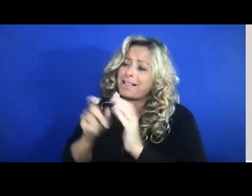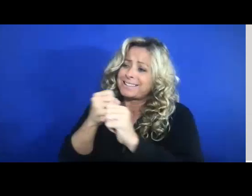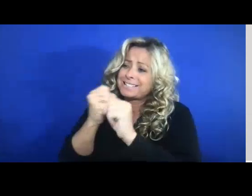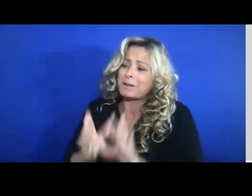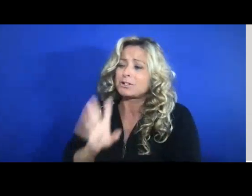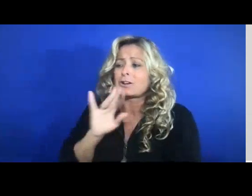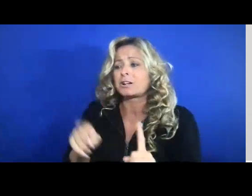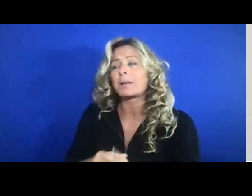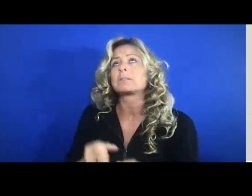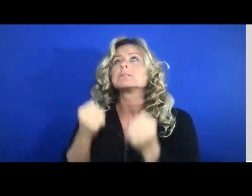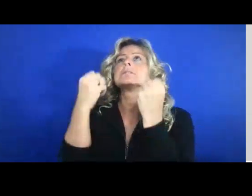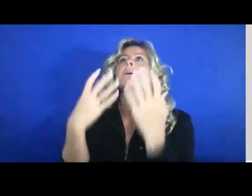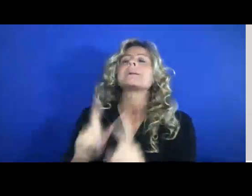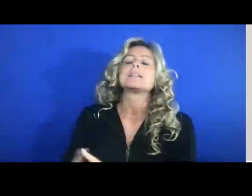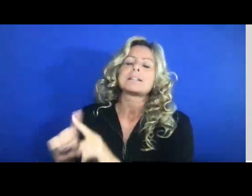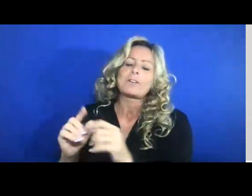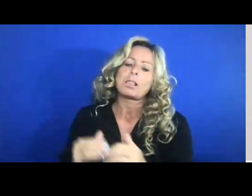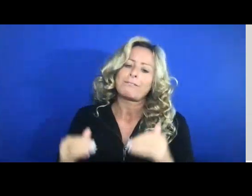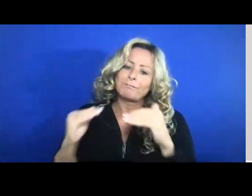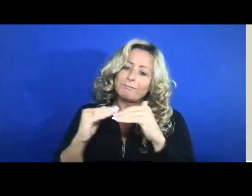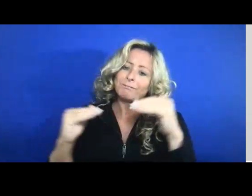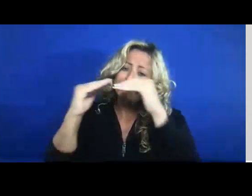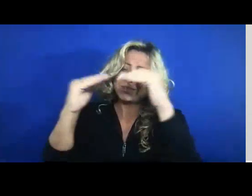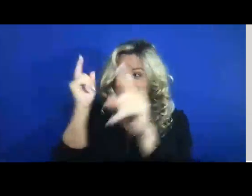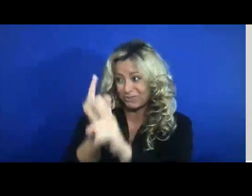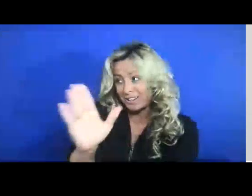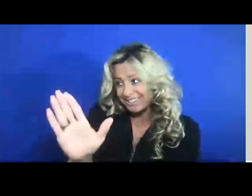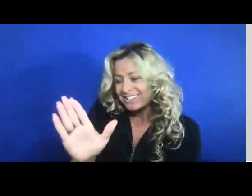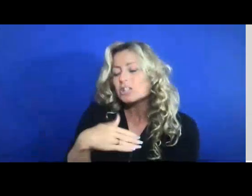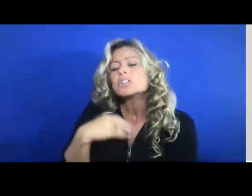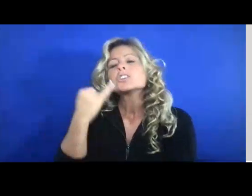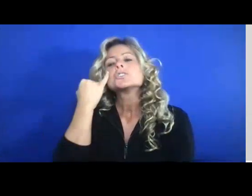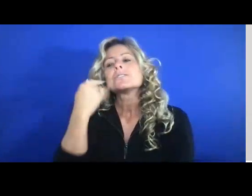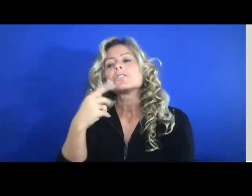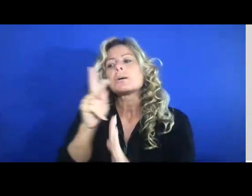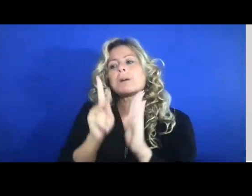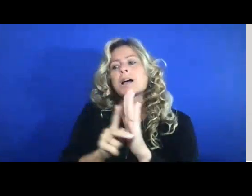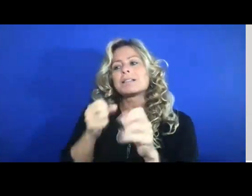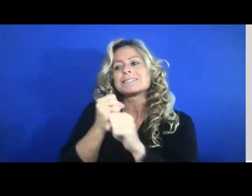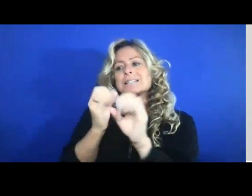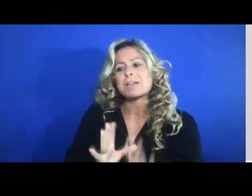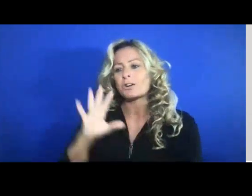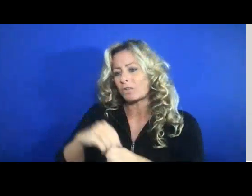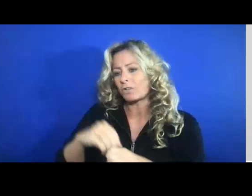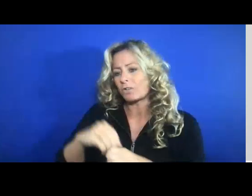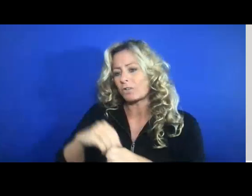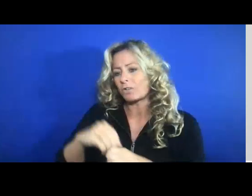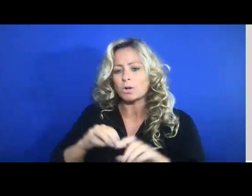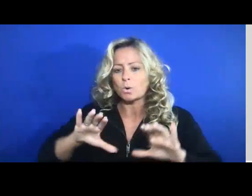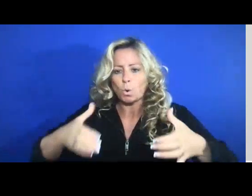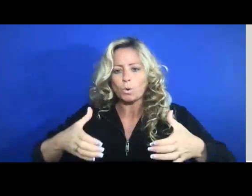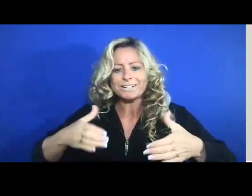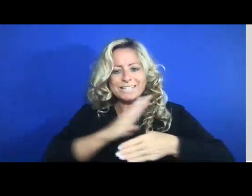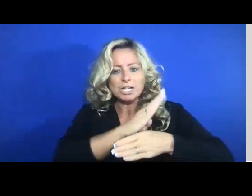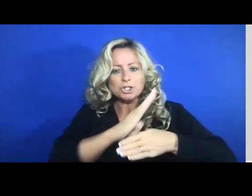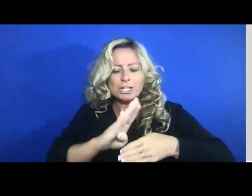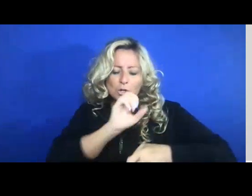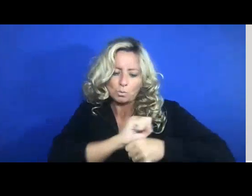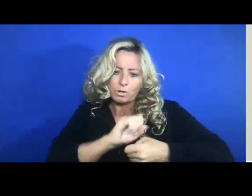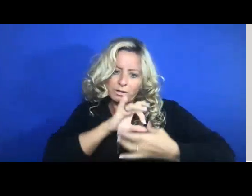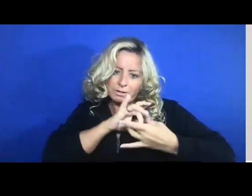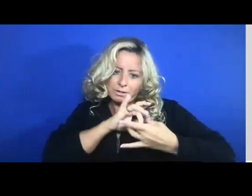talking about so many different levels, right? So I think that if you're a policymaker in the organization that you work for, really assessing